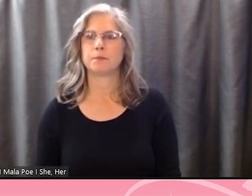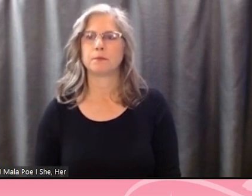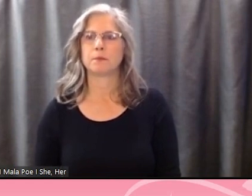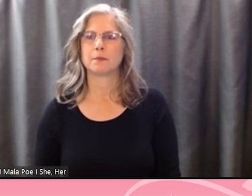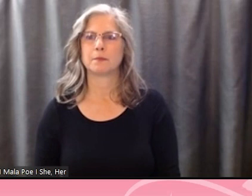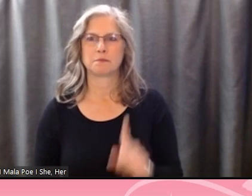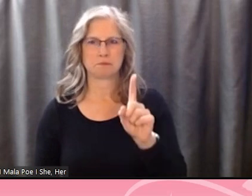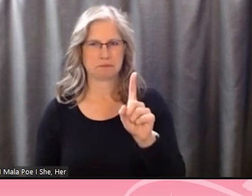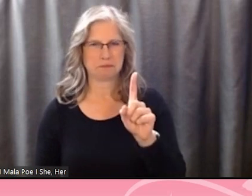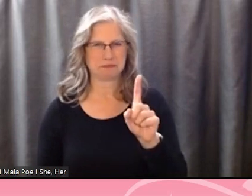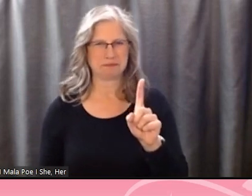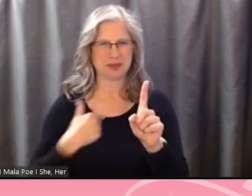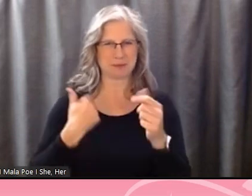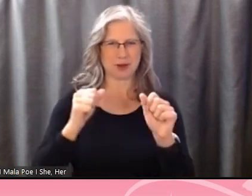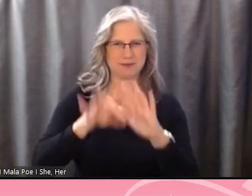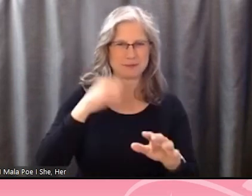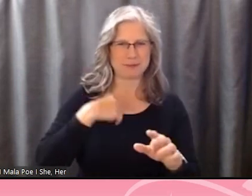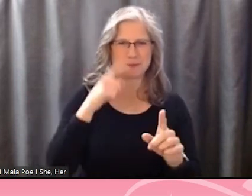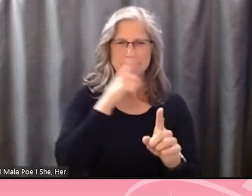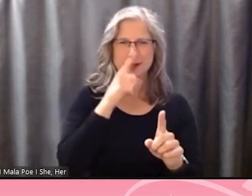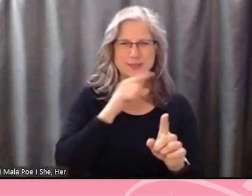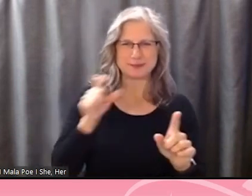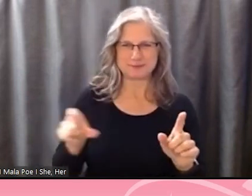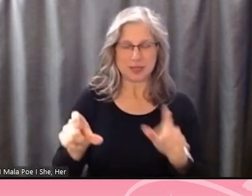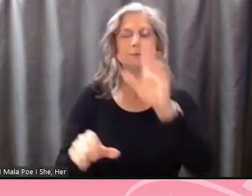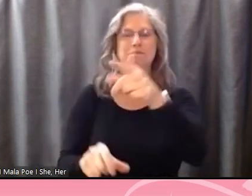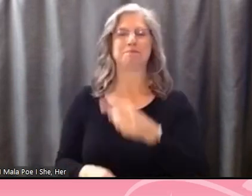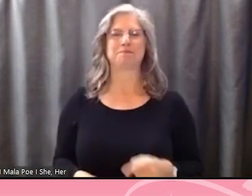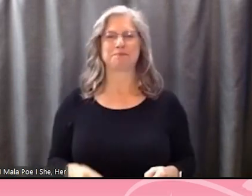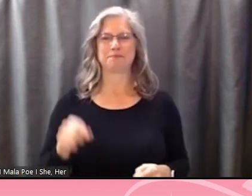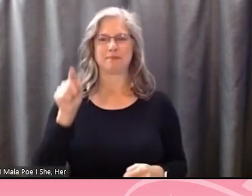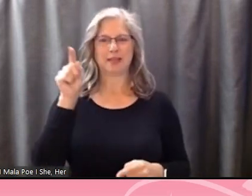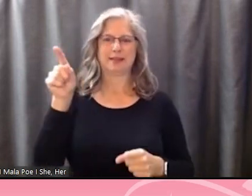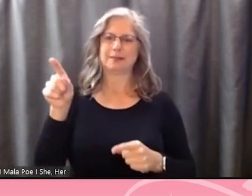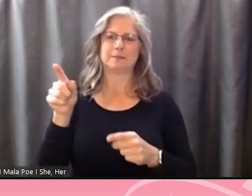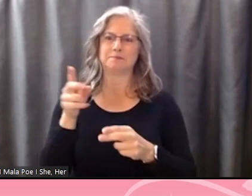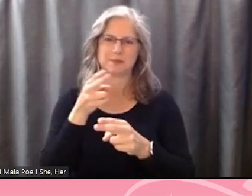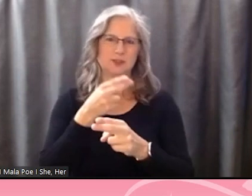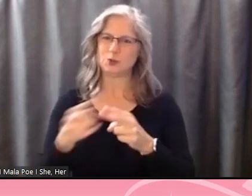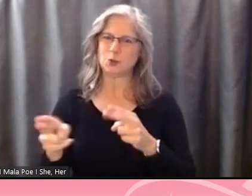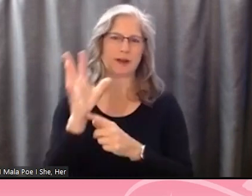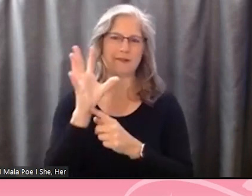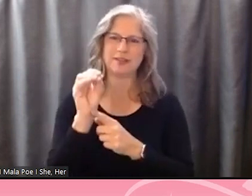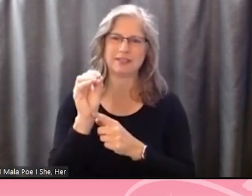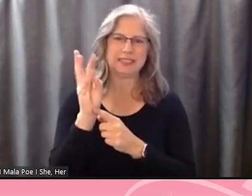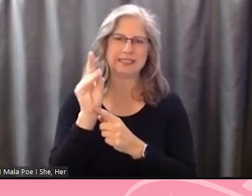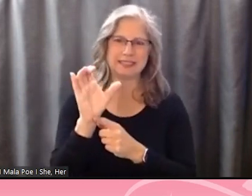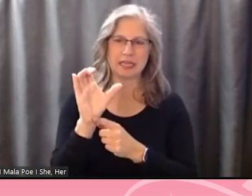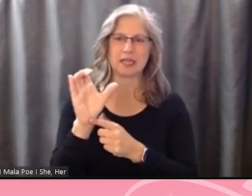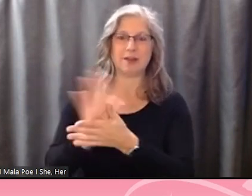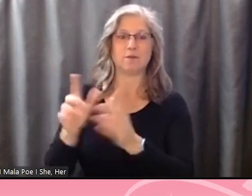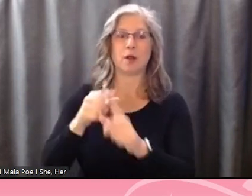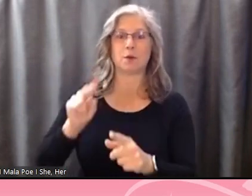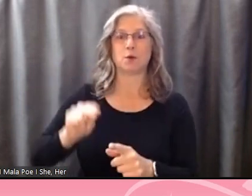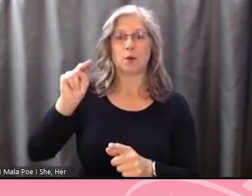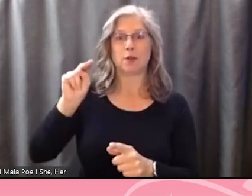Bear with me as I bite my mouse. So this short 50-second video clip is from the North Carolina